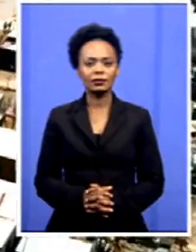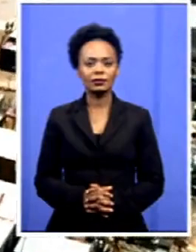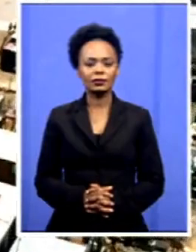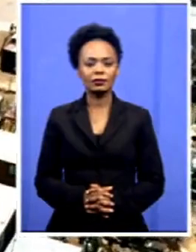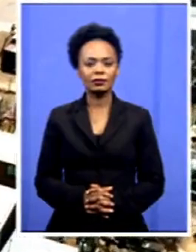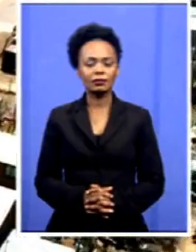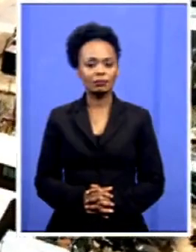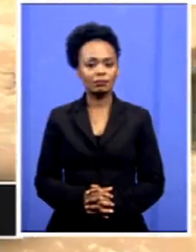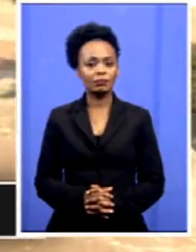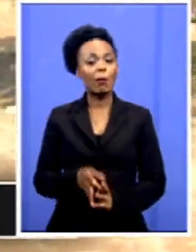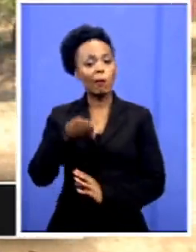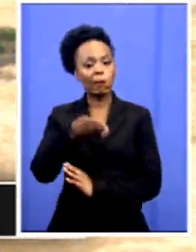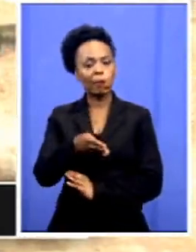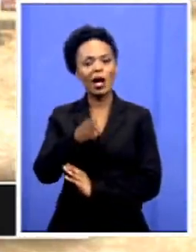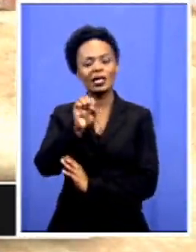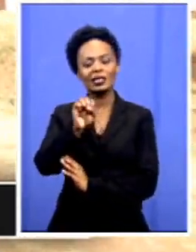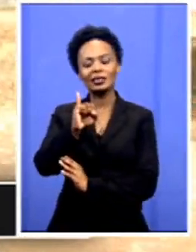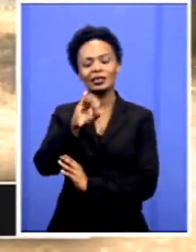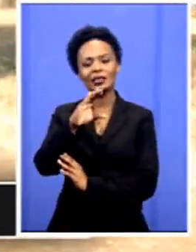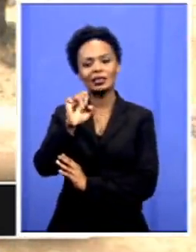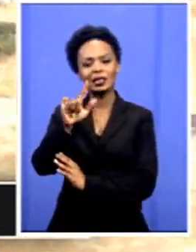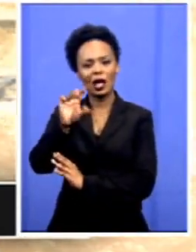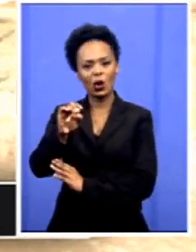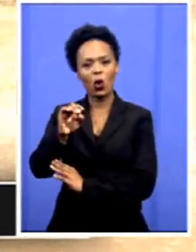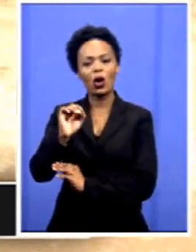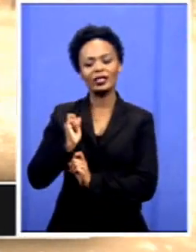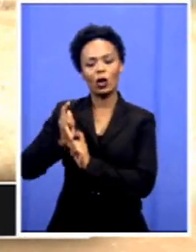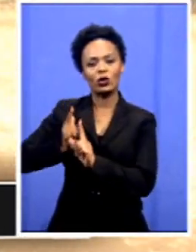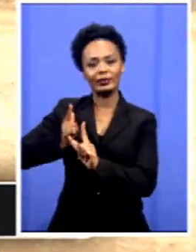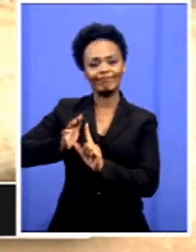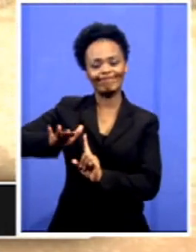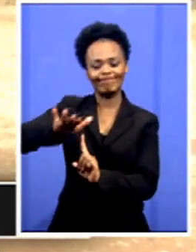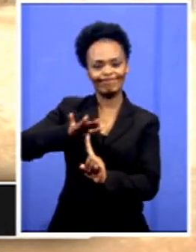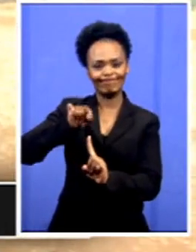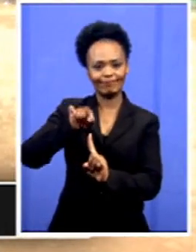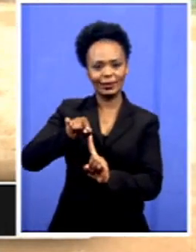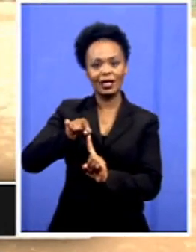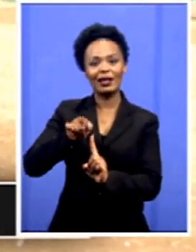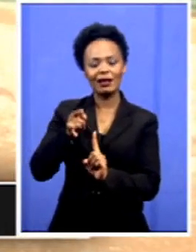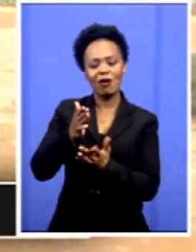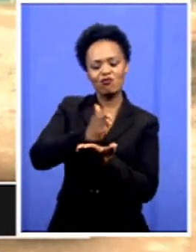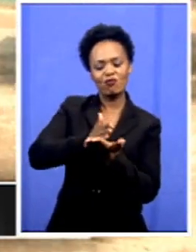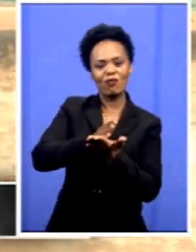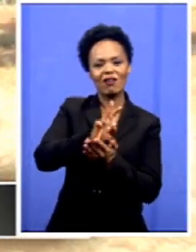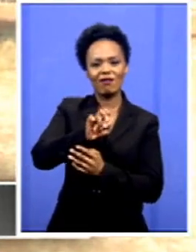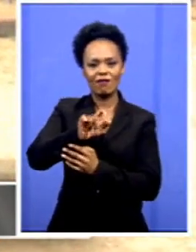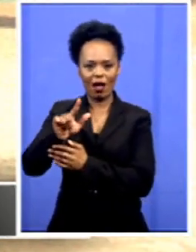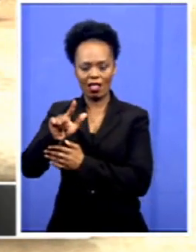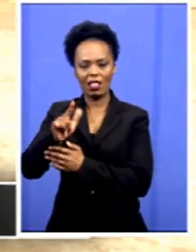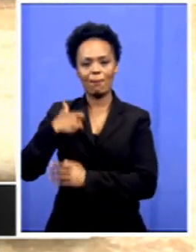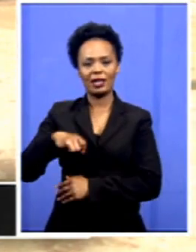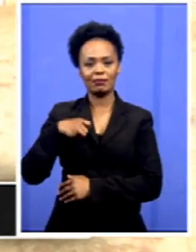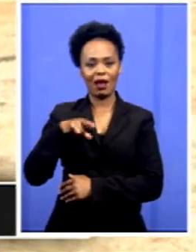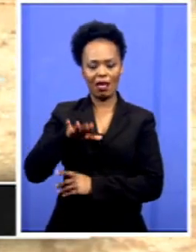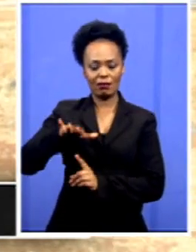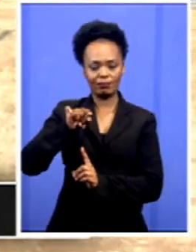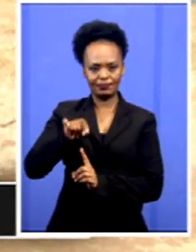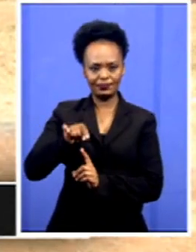We are at Citadel Township, which is one of the townships of the Midva municipality.